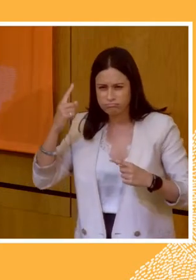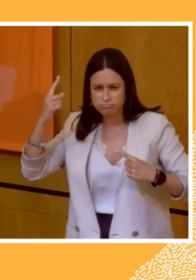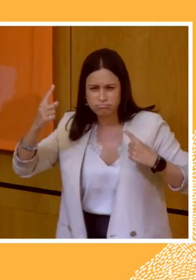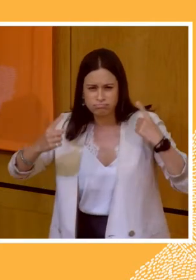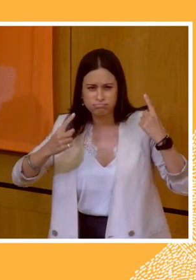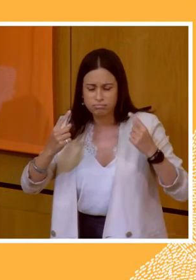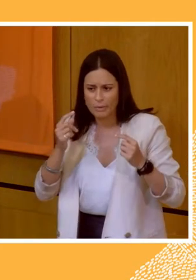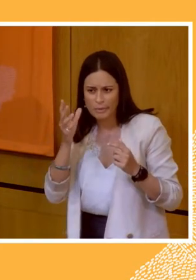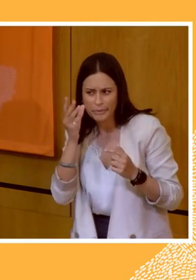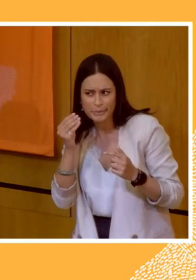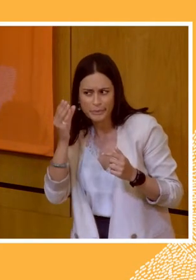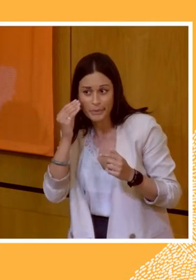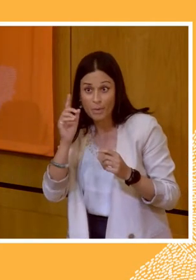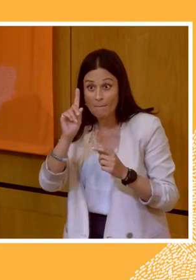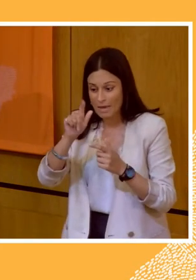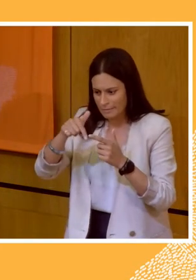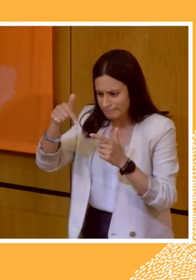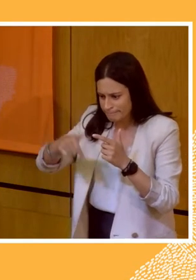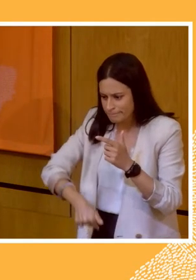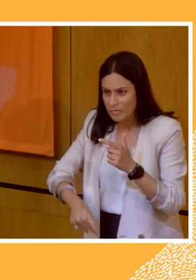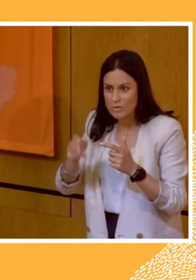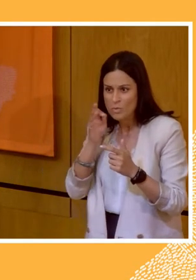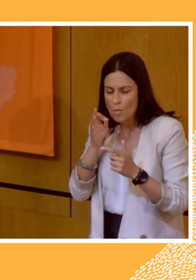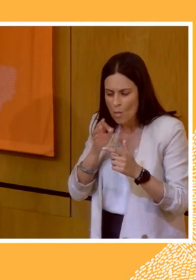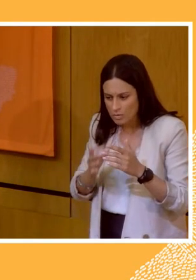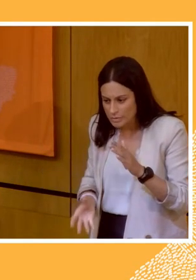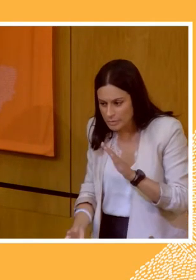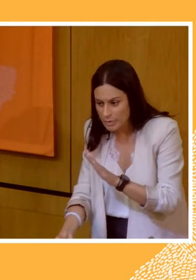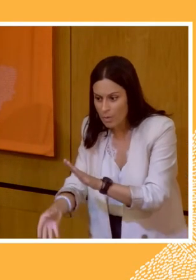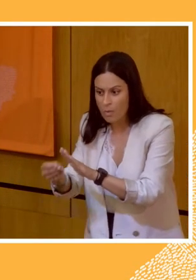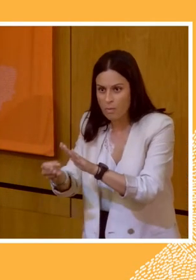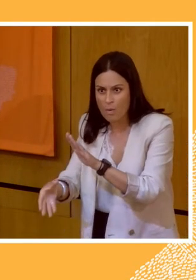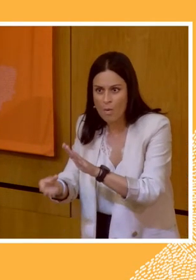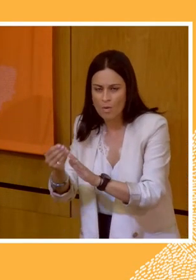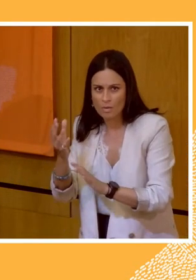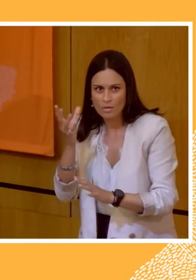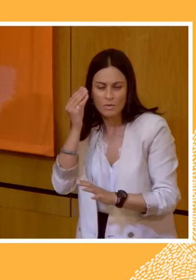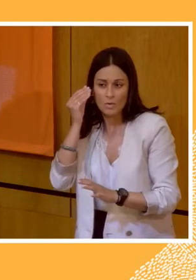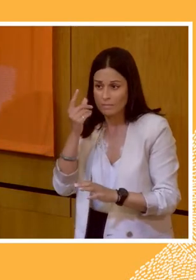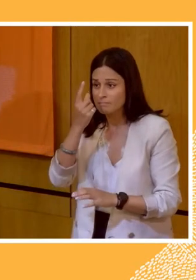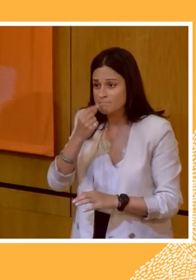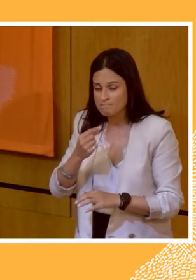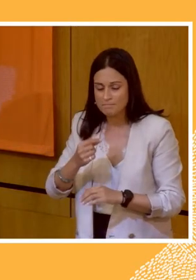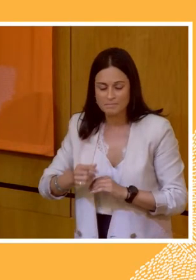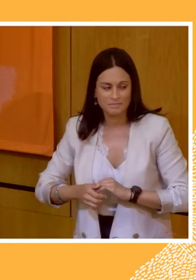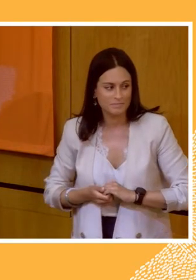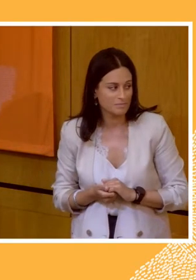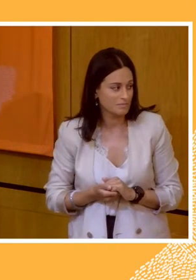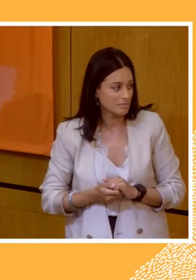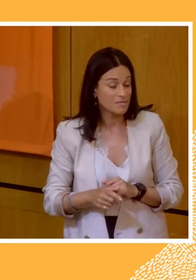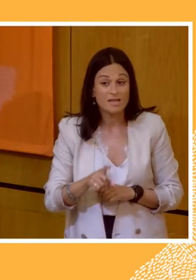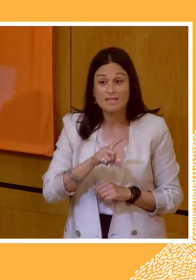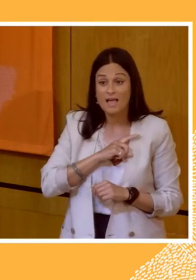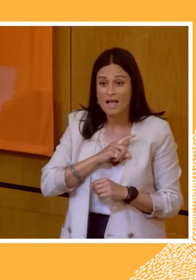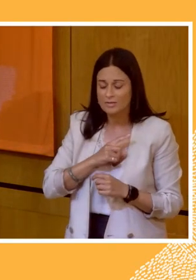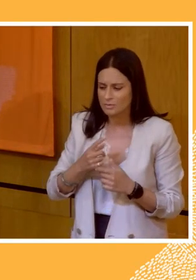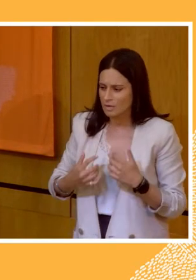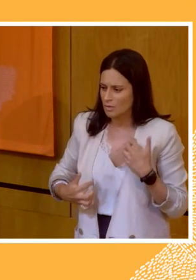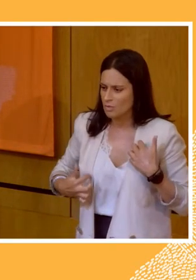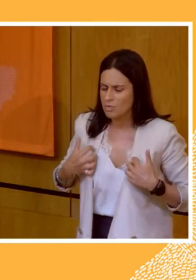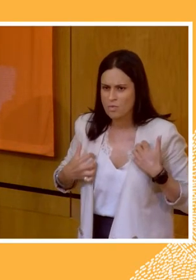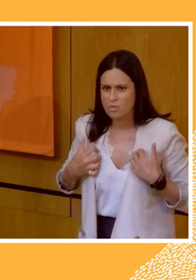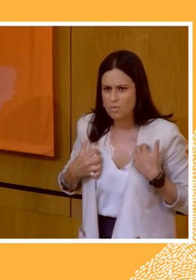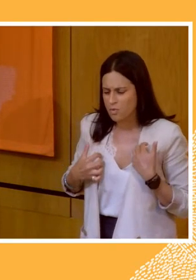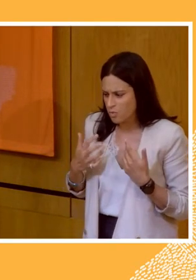even in deep waters, you can be able to listen to the sounds. And so that's why I say it was quite